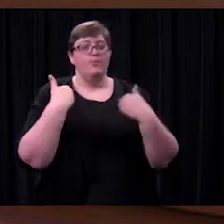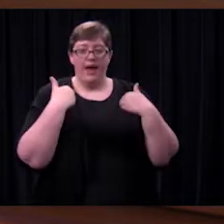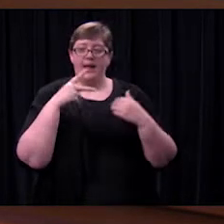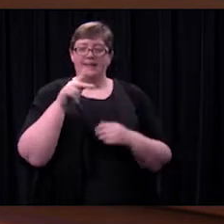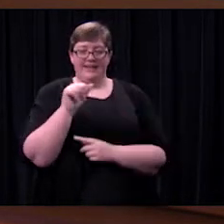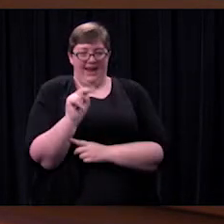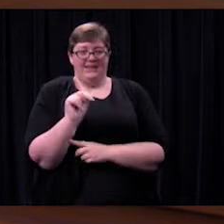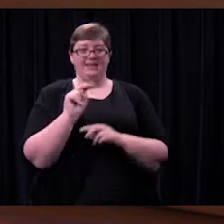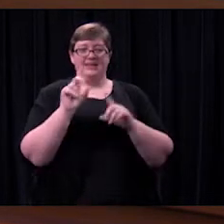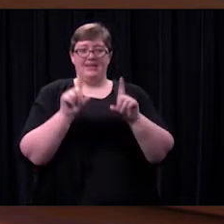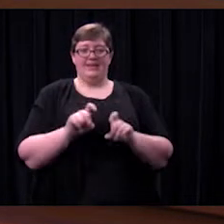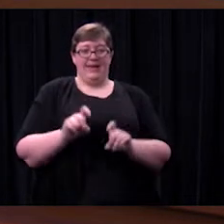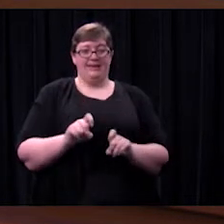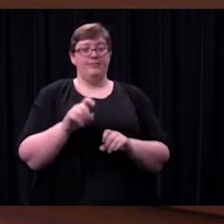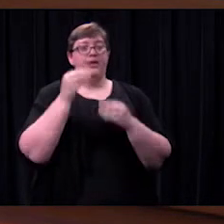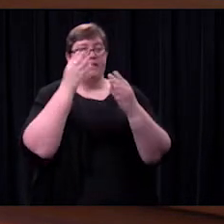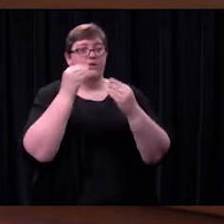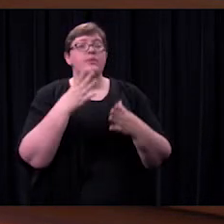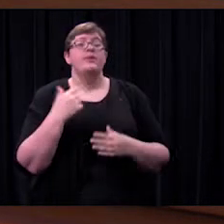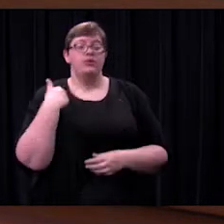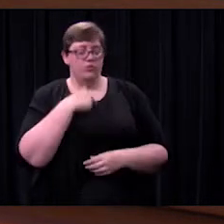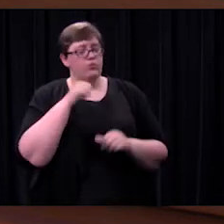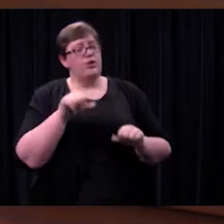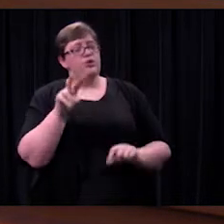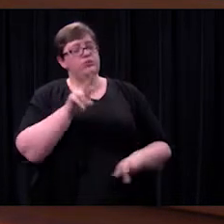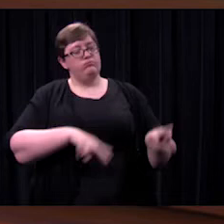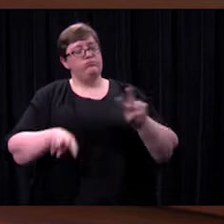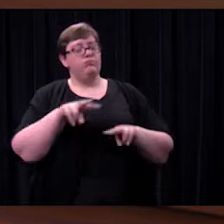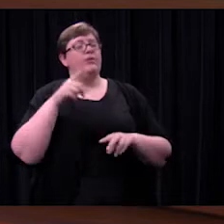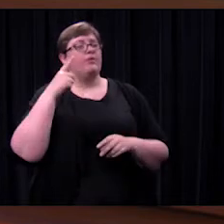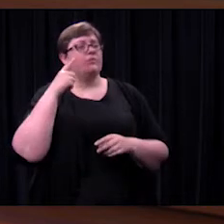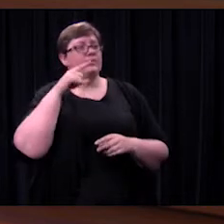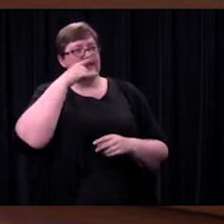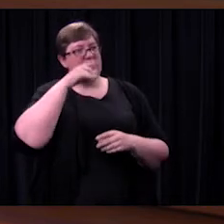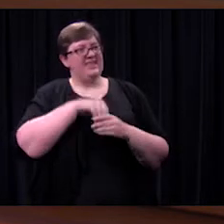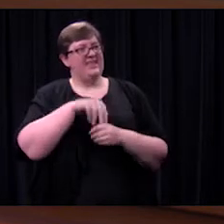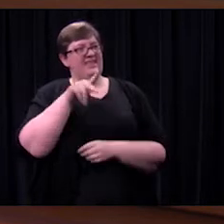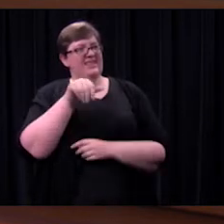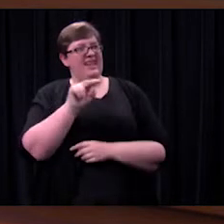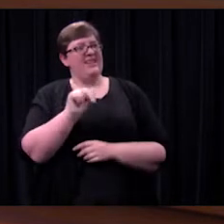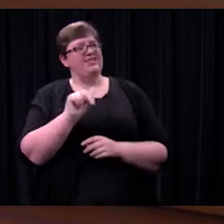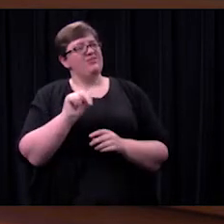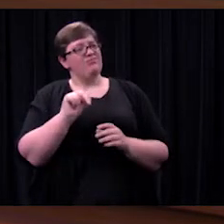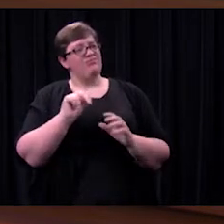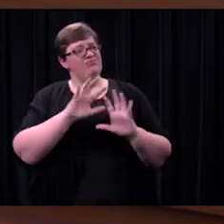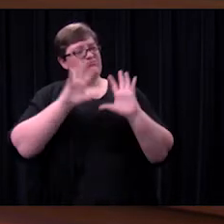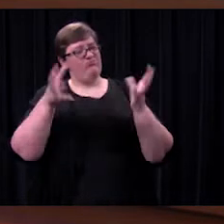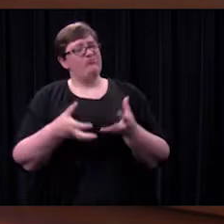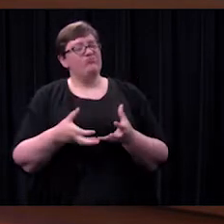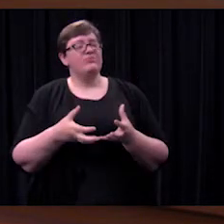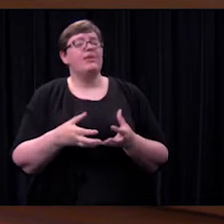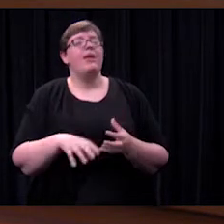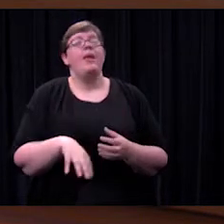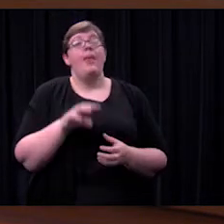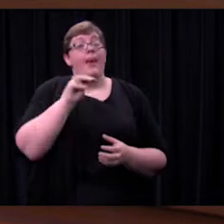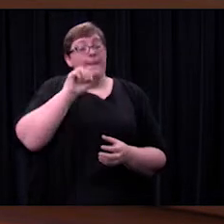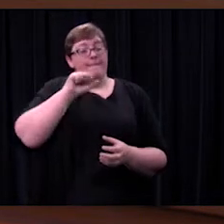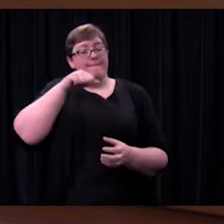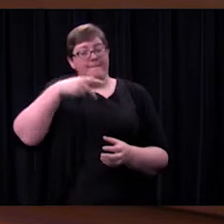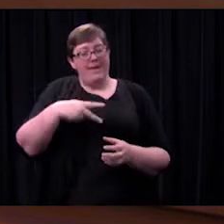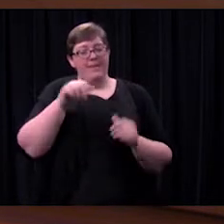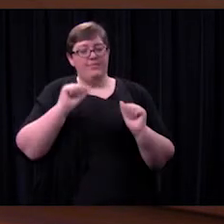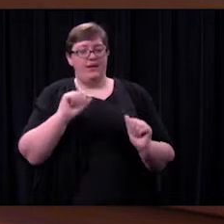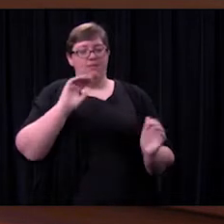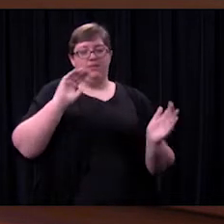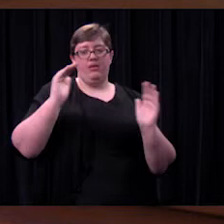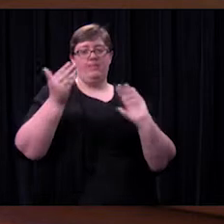information, and we can see how we're doing compared to the kids within Kansas, right, pretty easily based on that. The MAP gives us the ability to compare ourselves a little